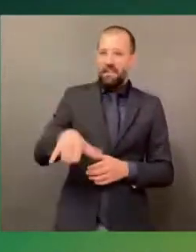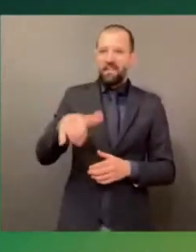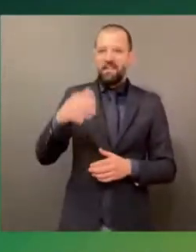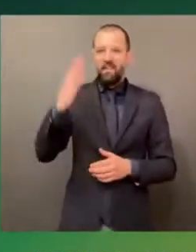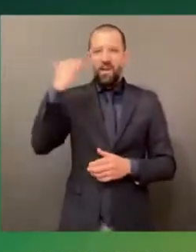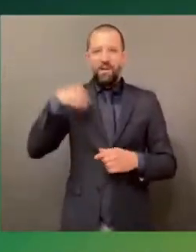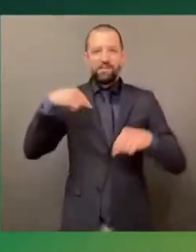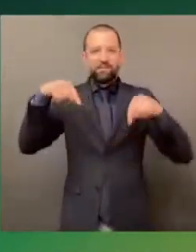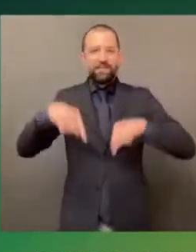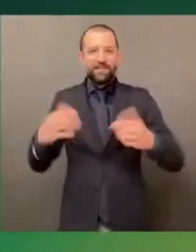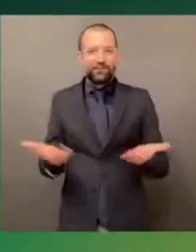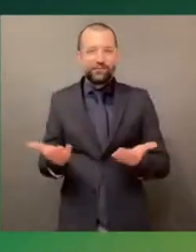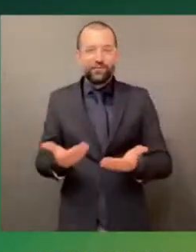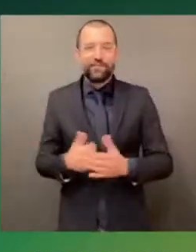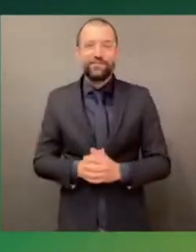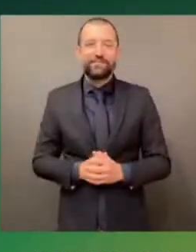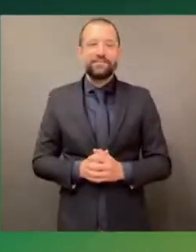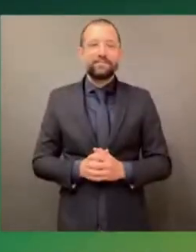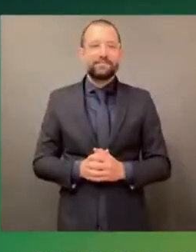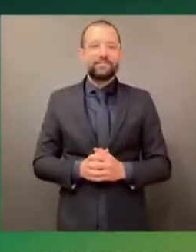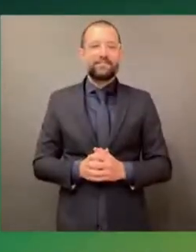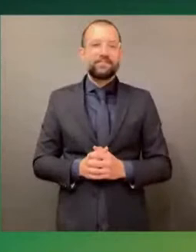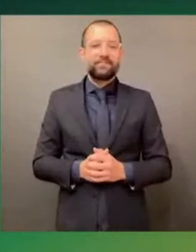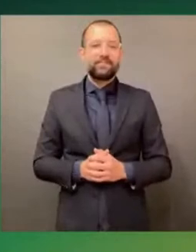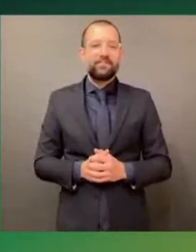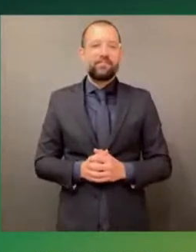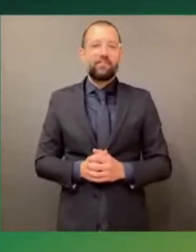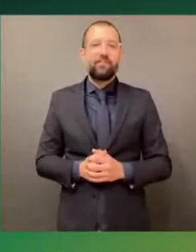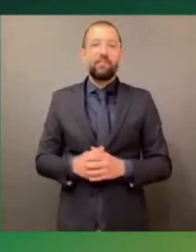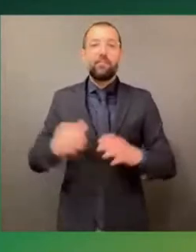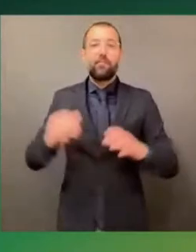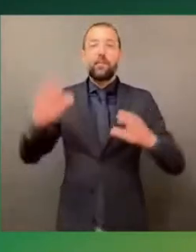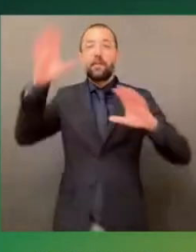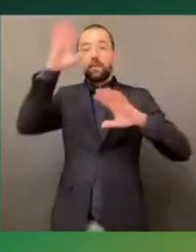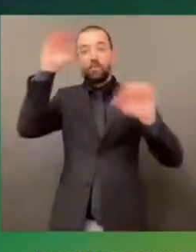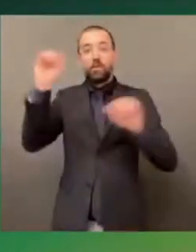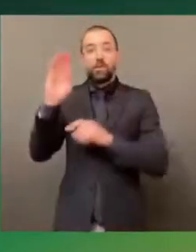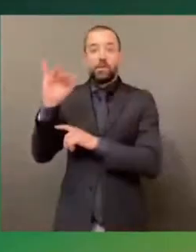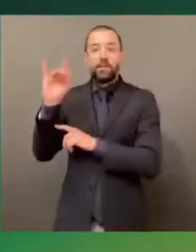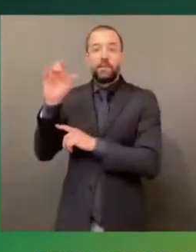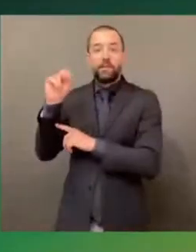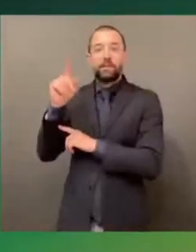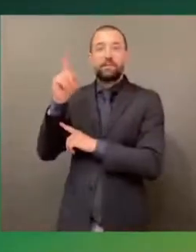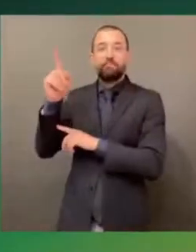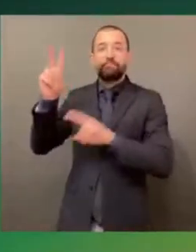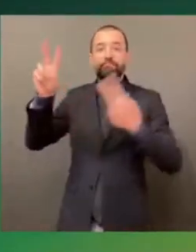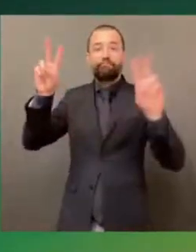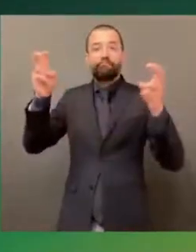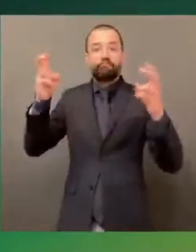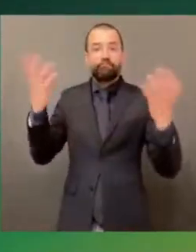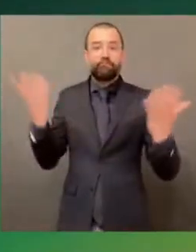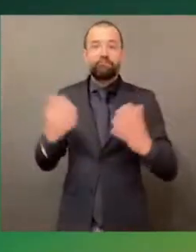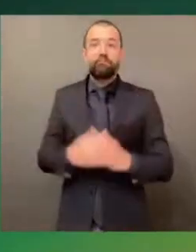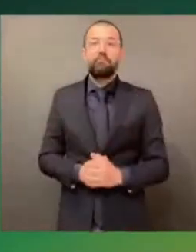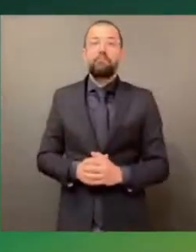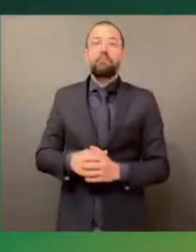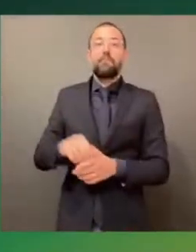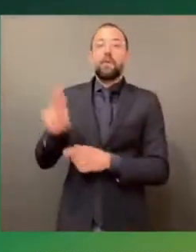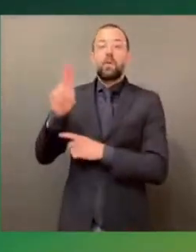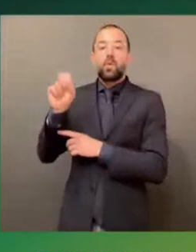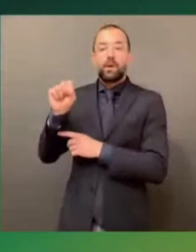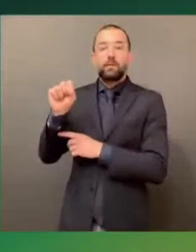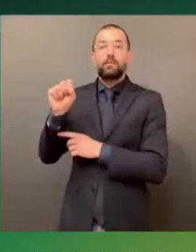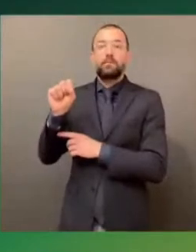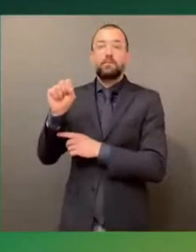today. As President Joe Biden said at the US-Africa Leaders Summit last